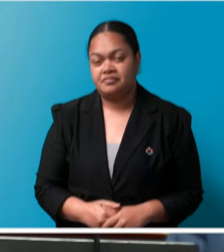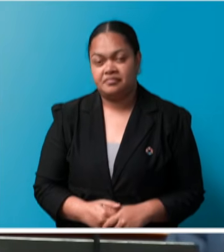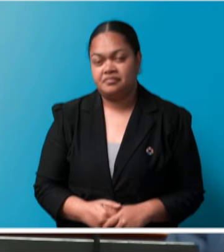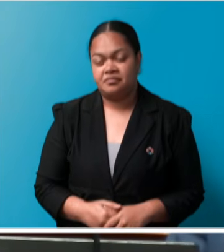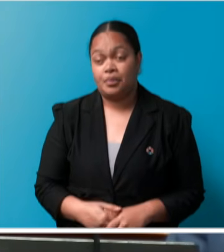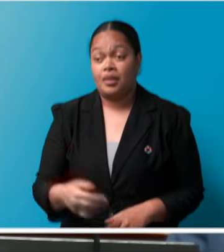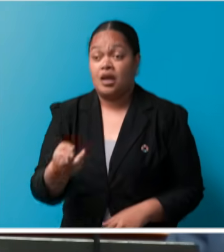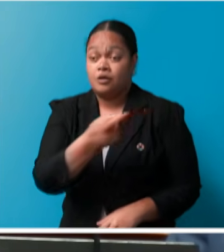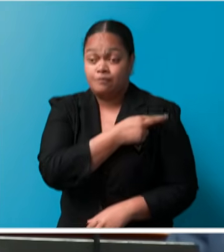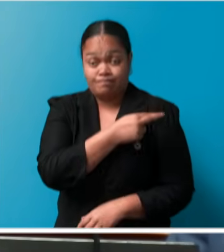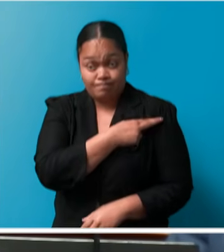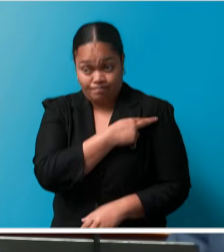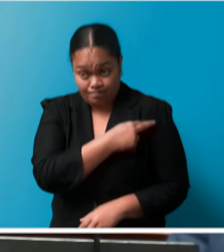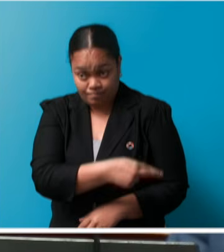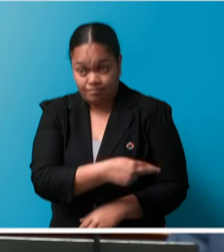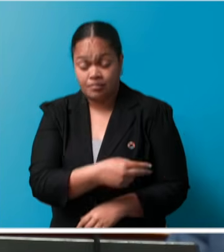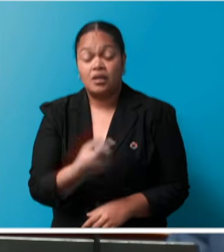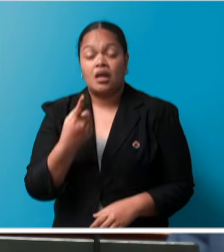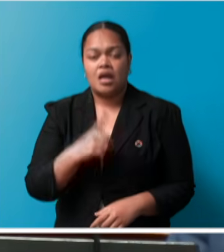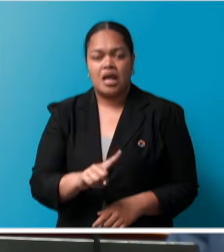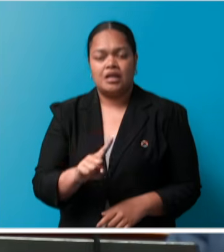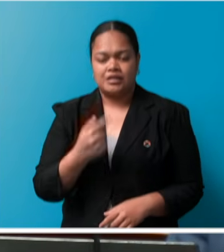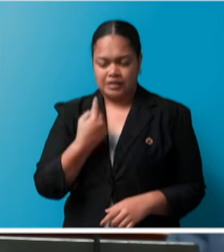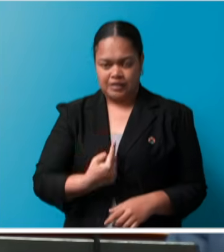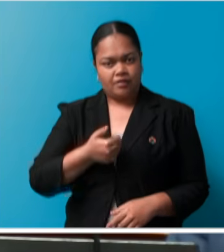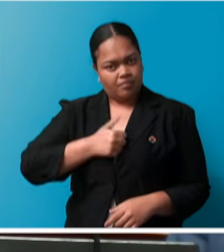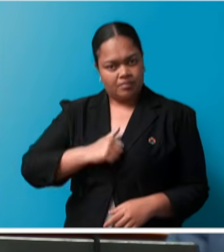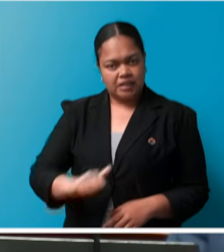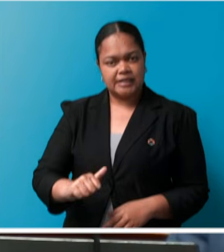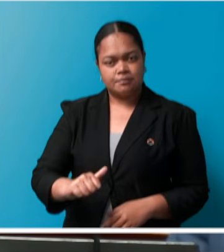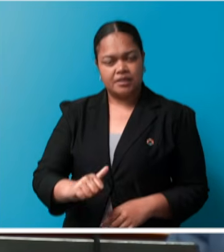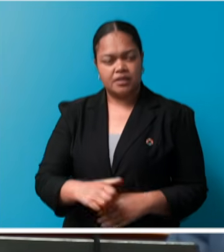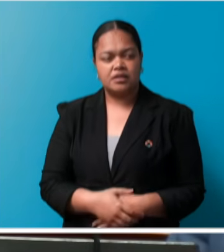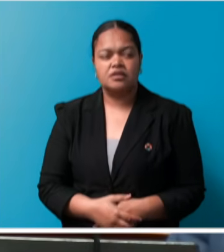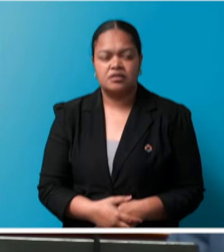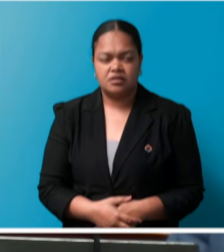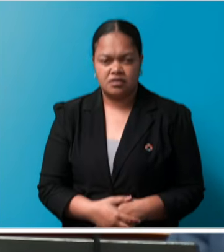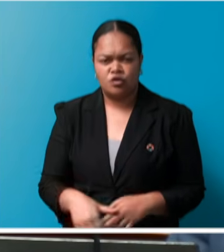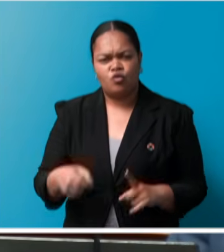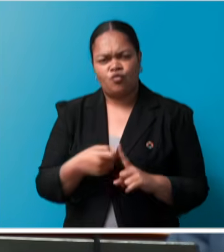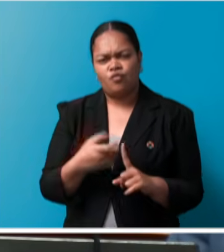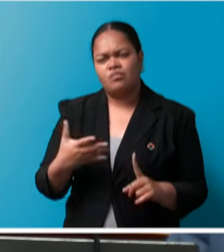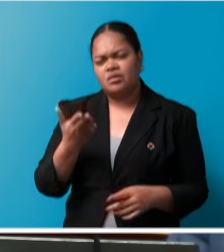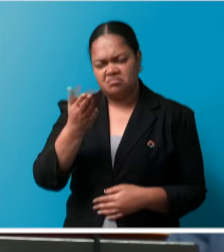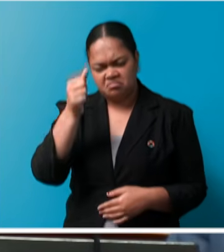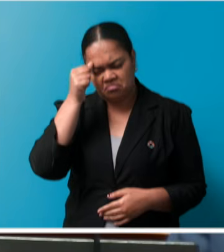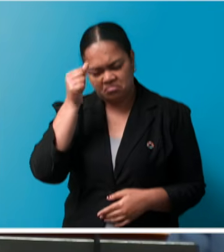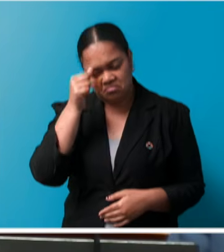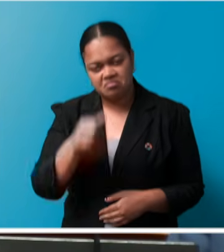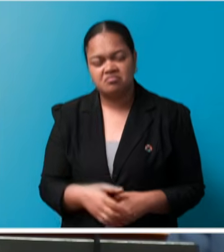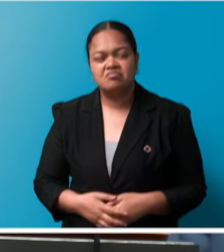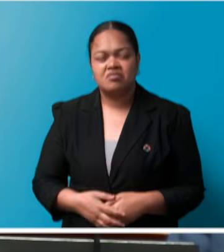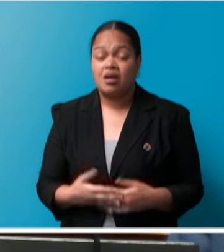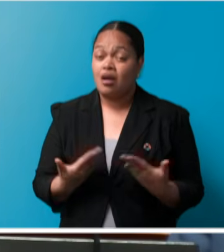Accountability and commercial discipline. Our former Commissioner Northern would understand